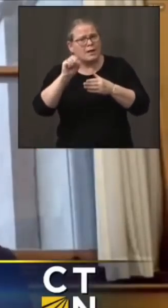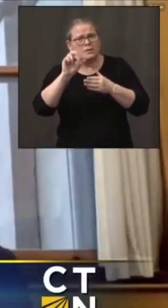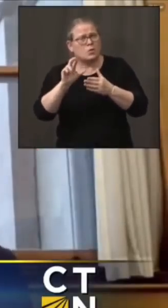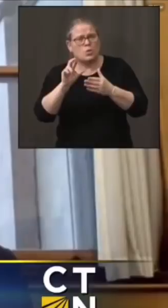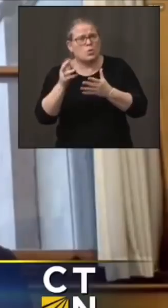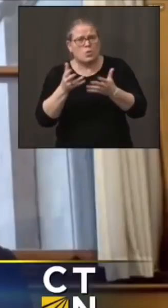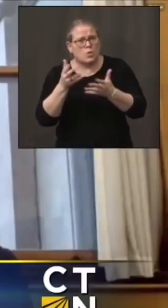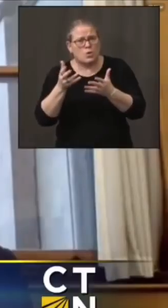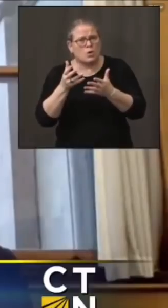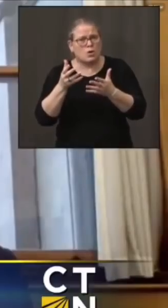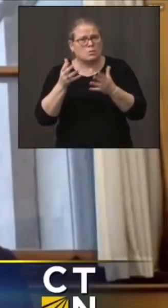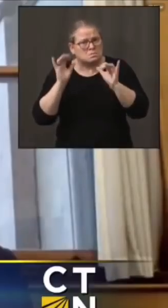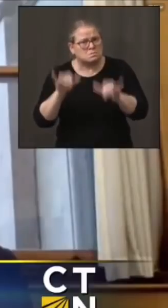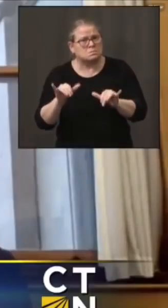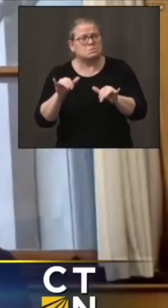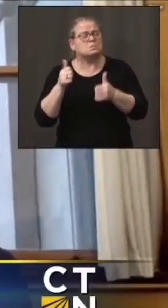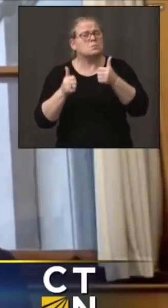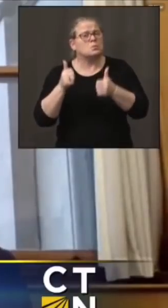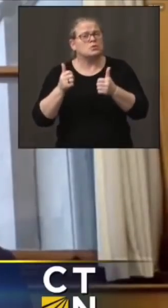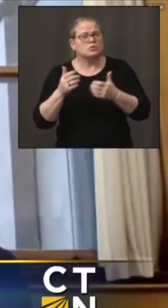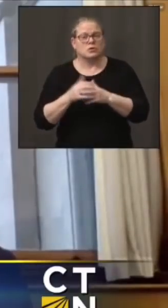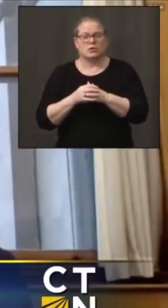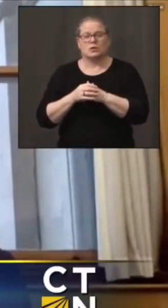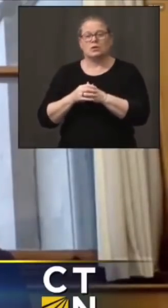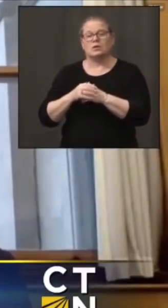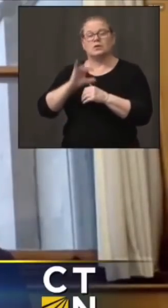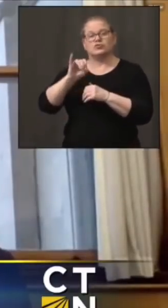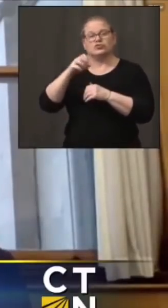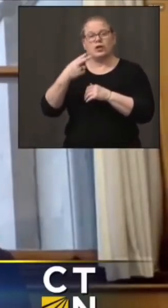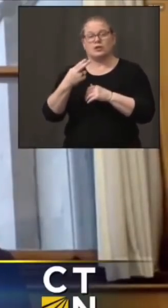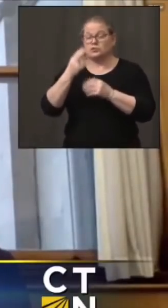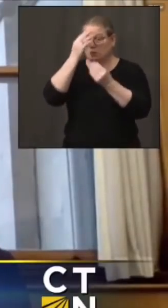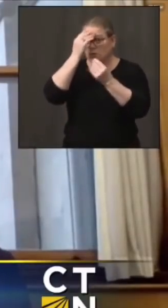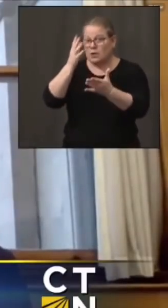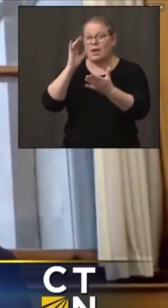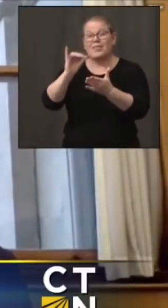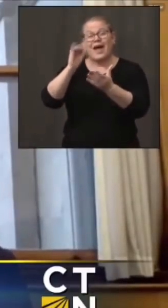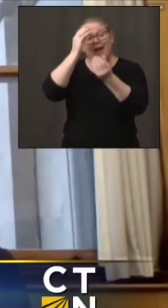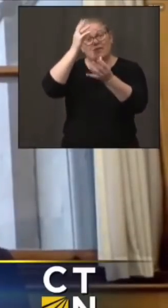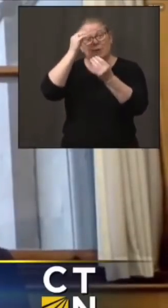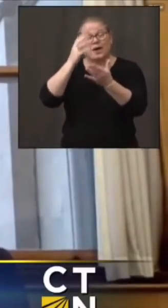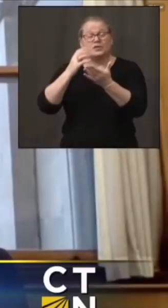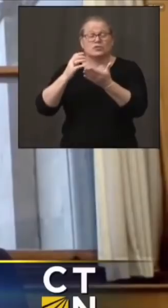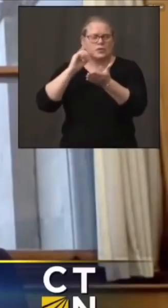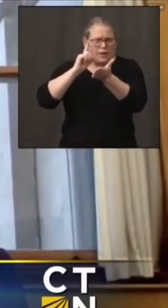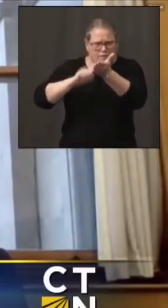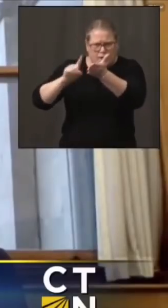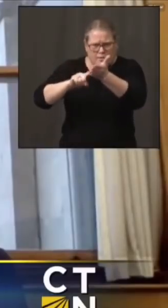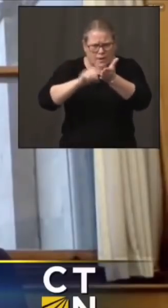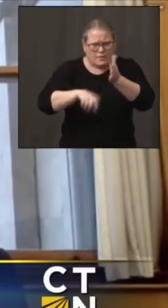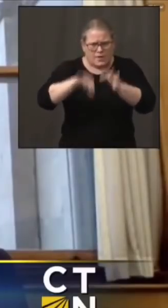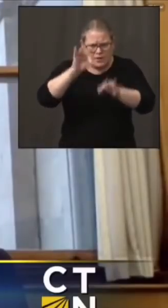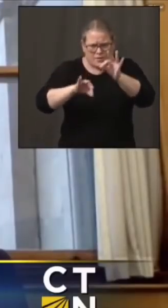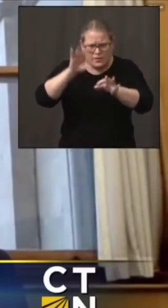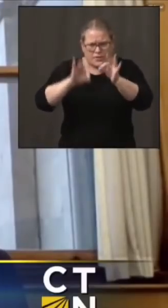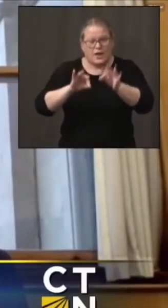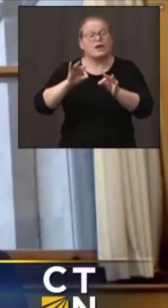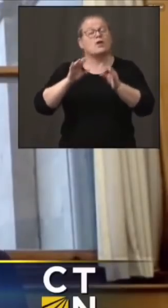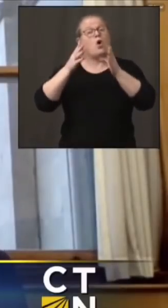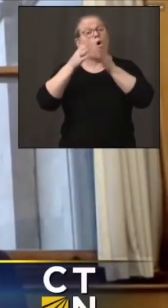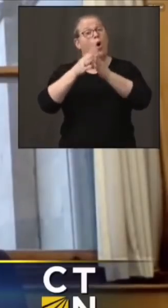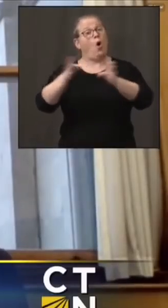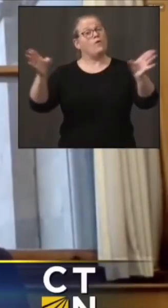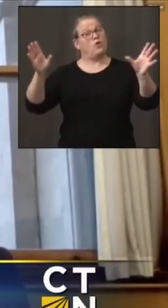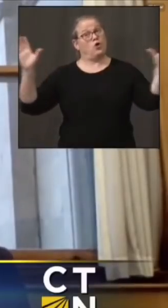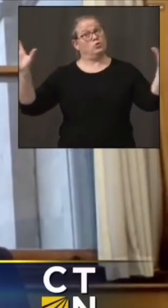that those data are outbreaks that have been investigated. They make up a very small percentage of the overall number of cases in the state.